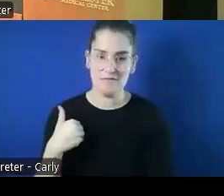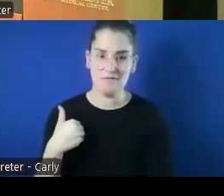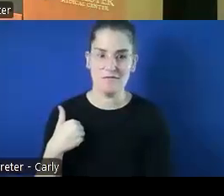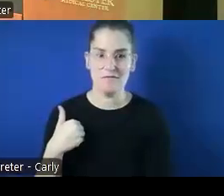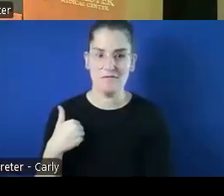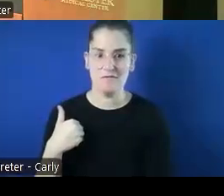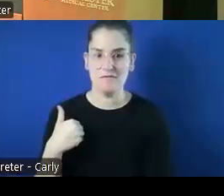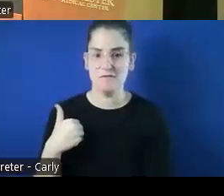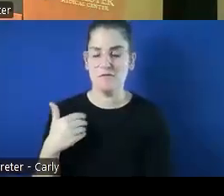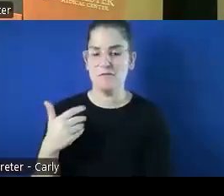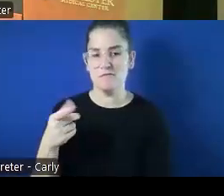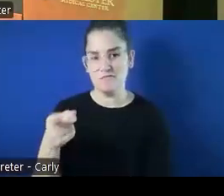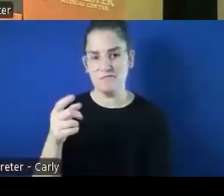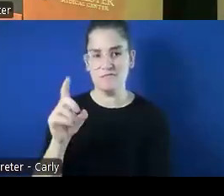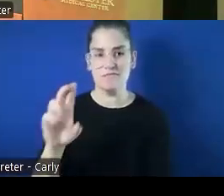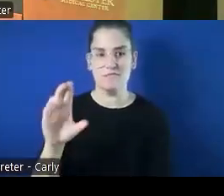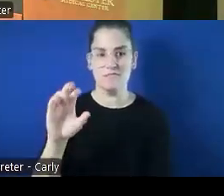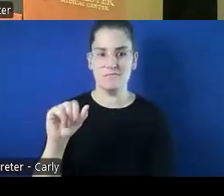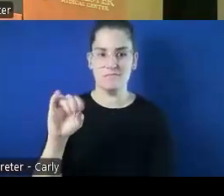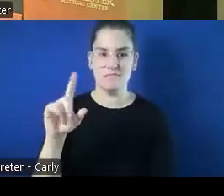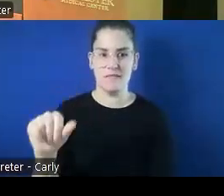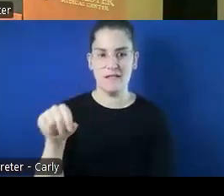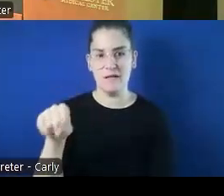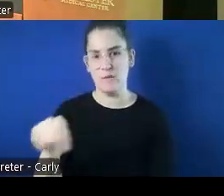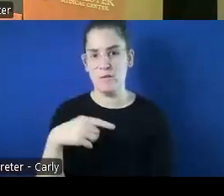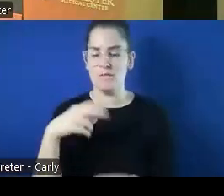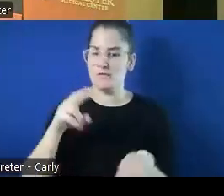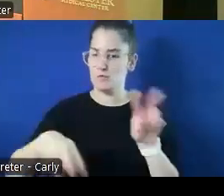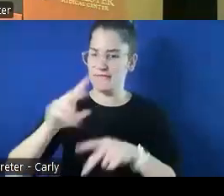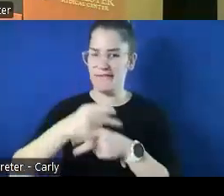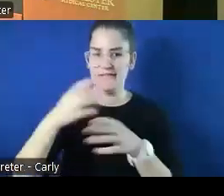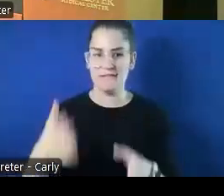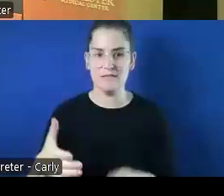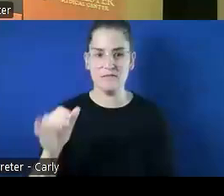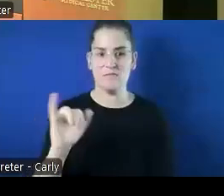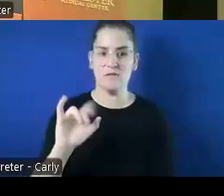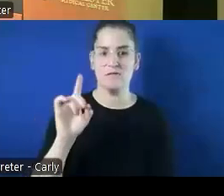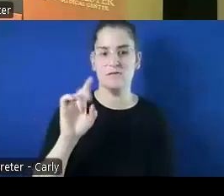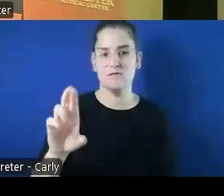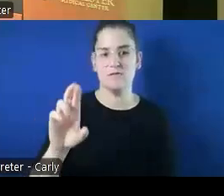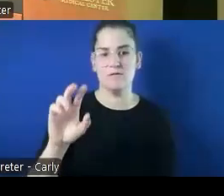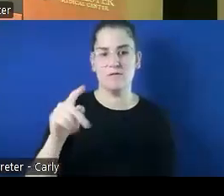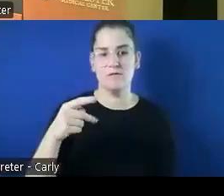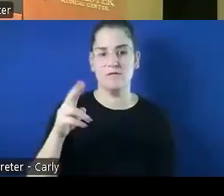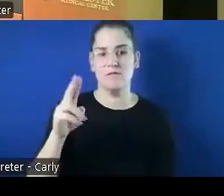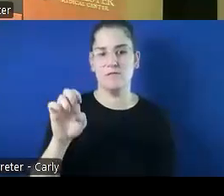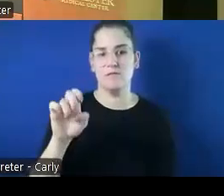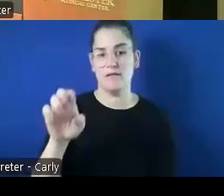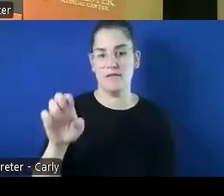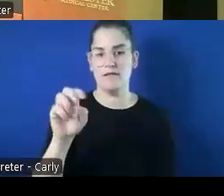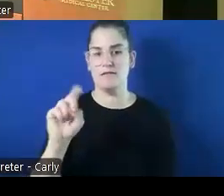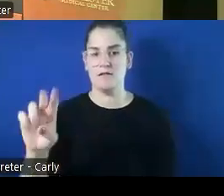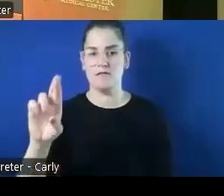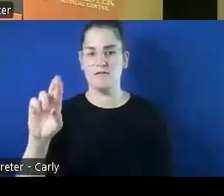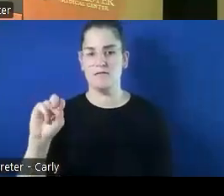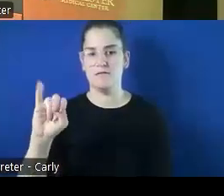who has kind of been my individual education supervisor, and Dr. Nichols, all for your support in this endeavor over the past few